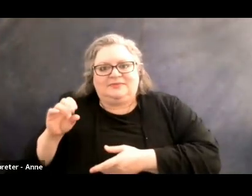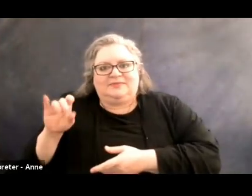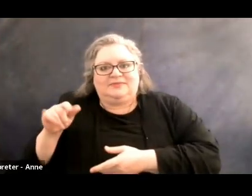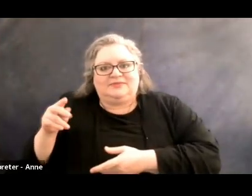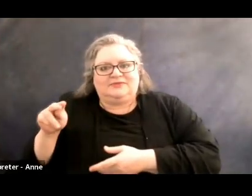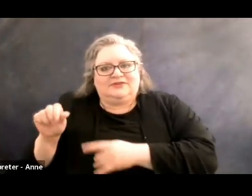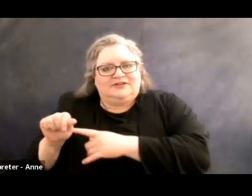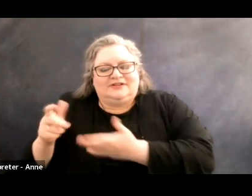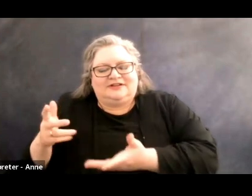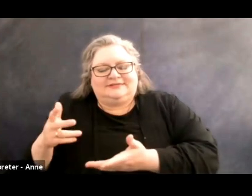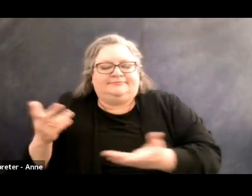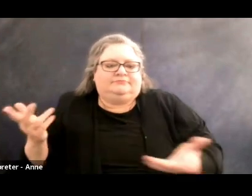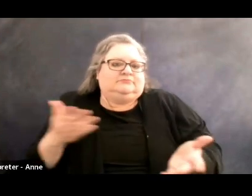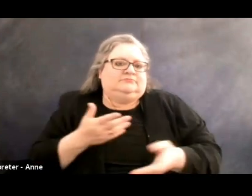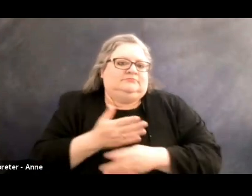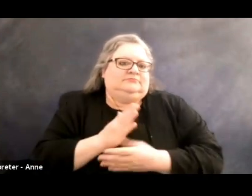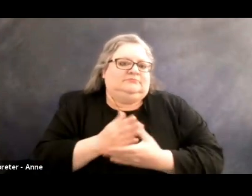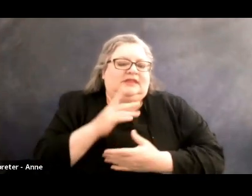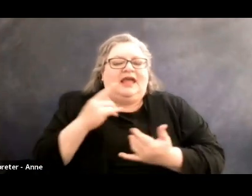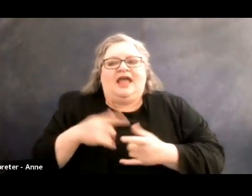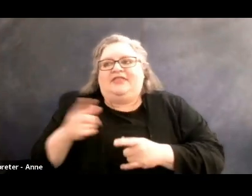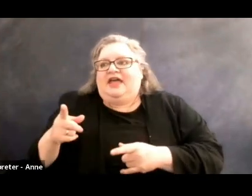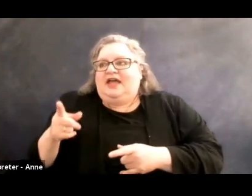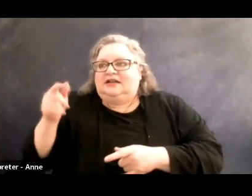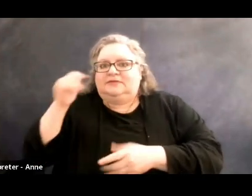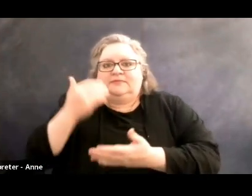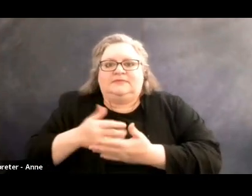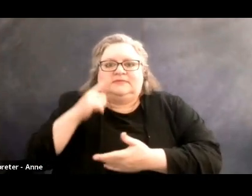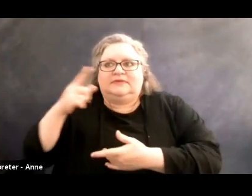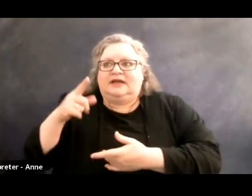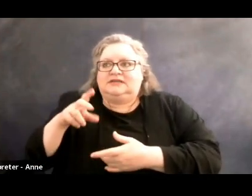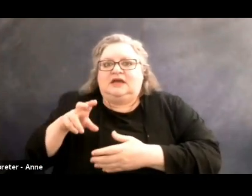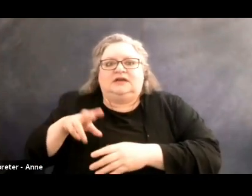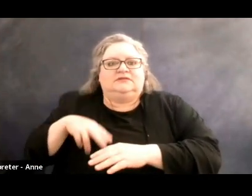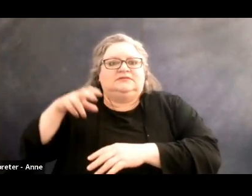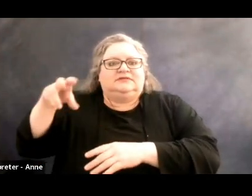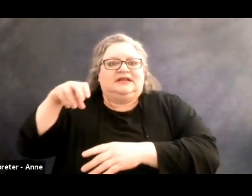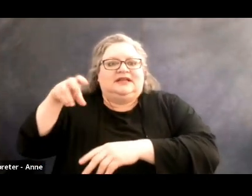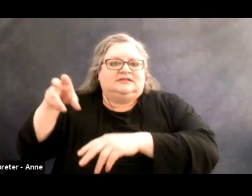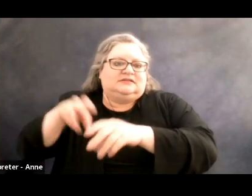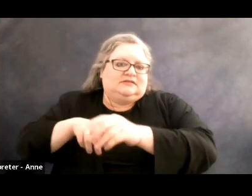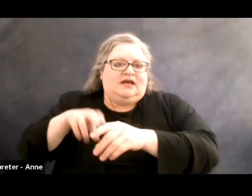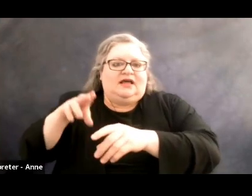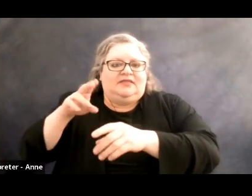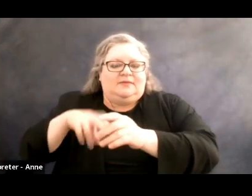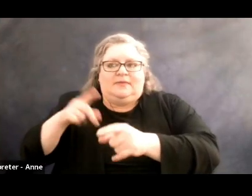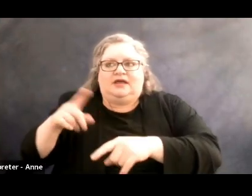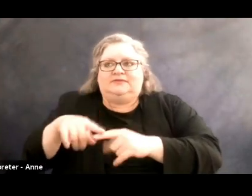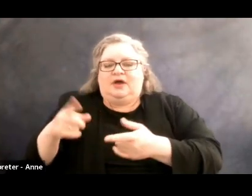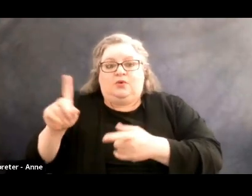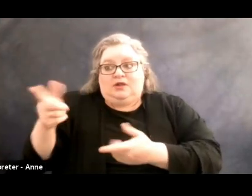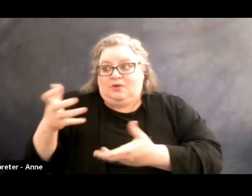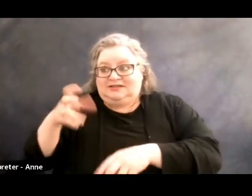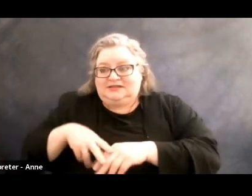irritated. And now he gets on the bus, and where he wants to sit, somebody's there, and he has to go sit somewhere else. And